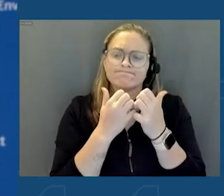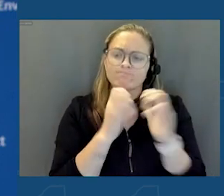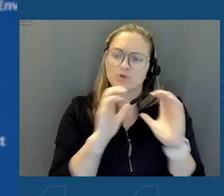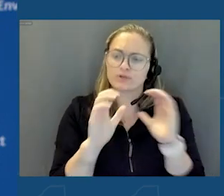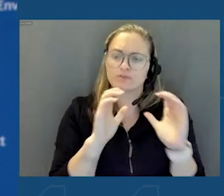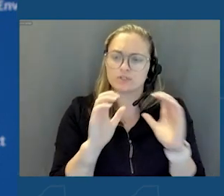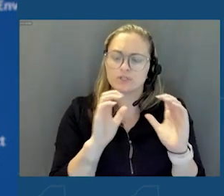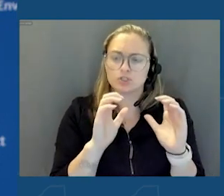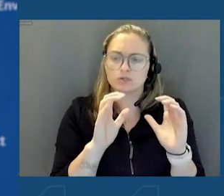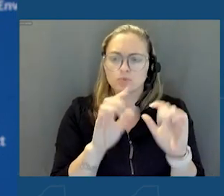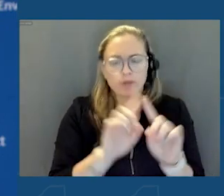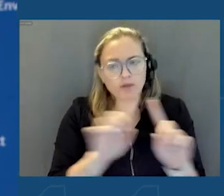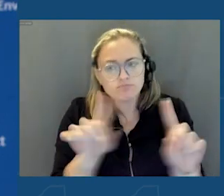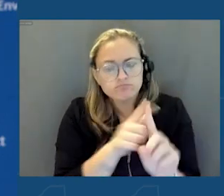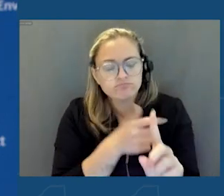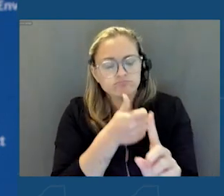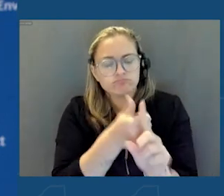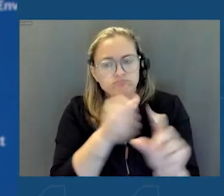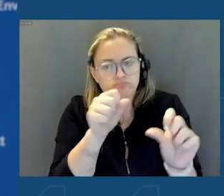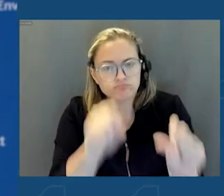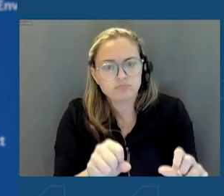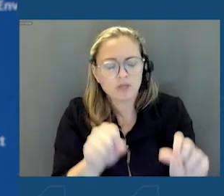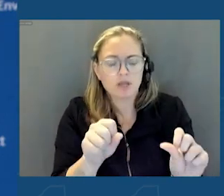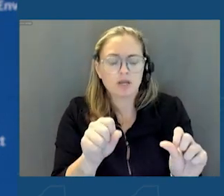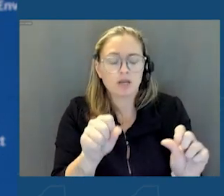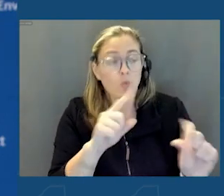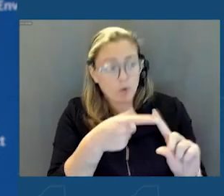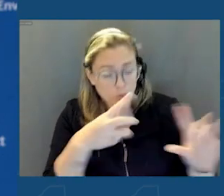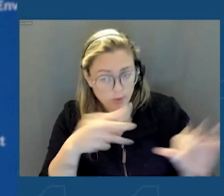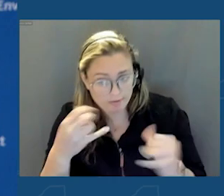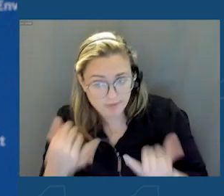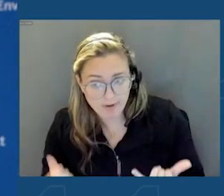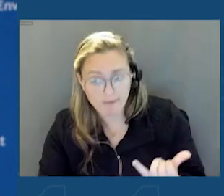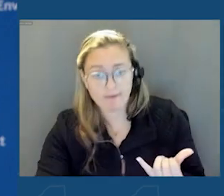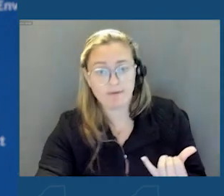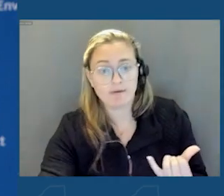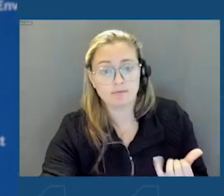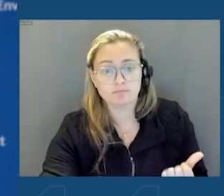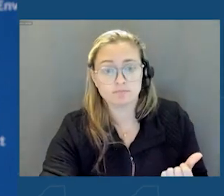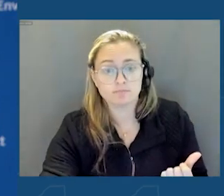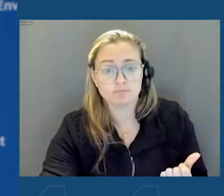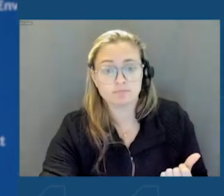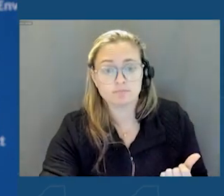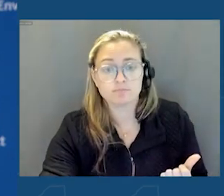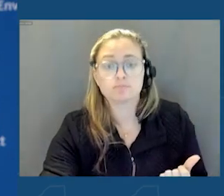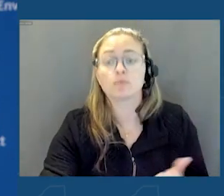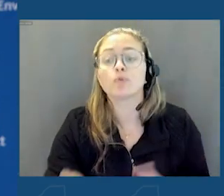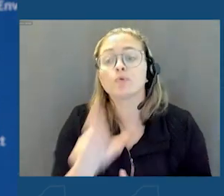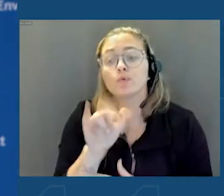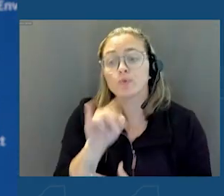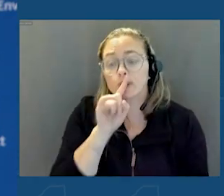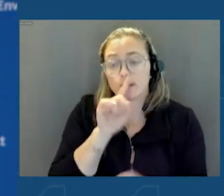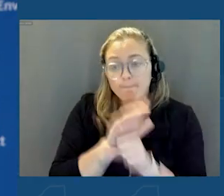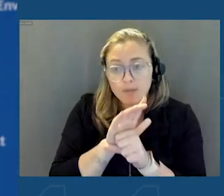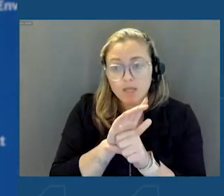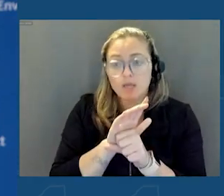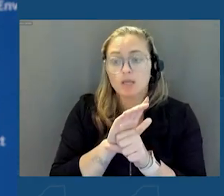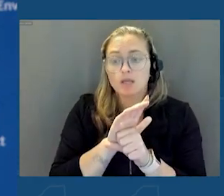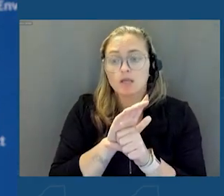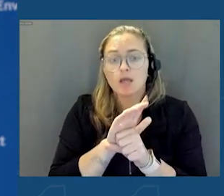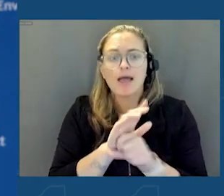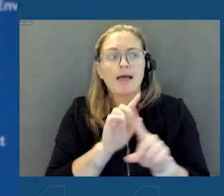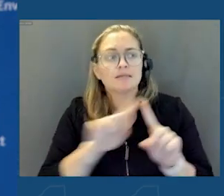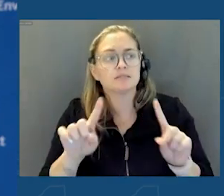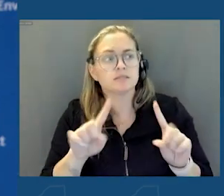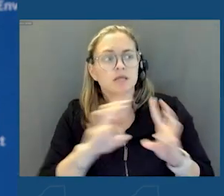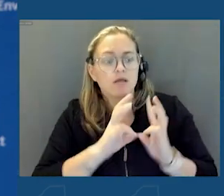that's what I'm asking all of you today. Leave here today recommitted as the climate warriors we need, the agents of change